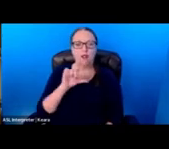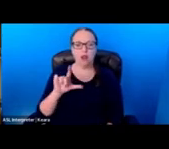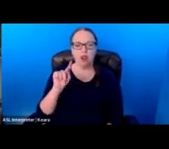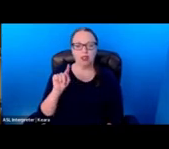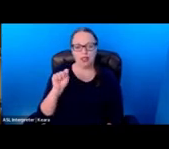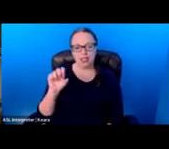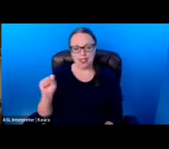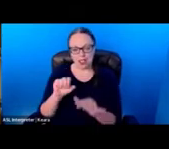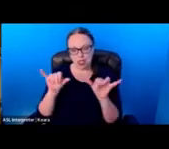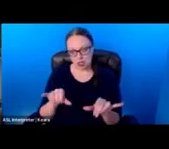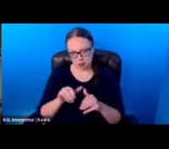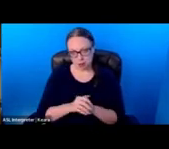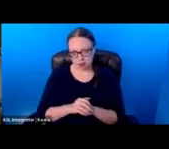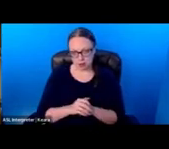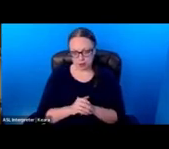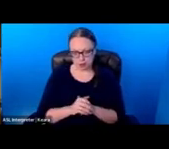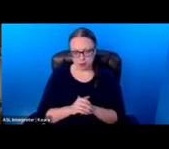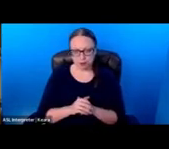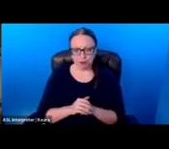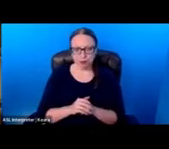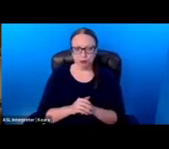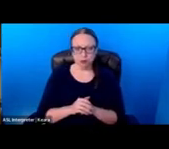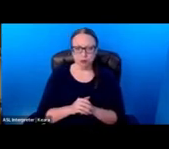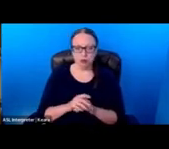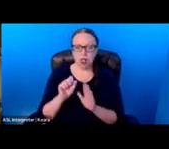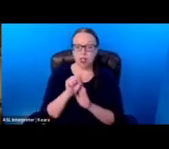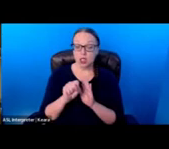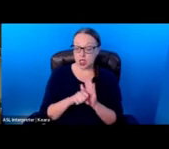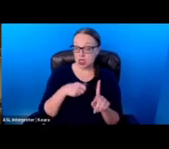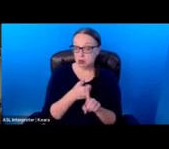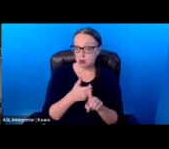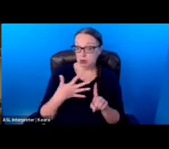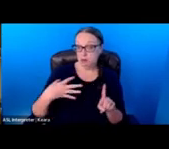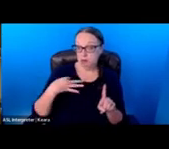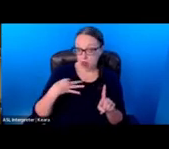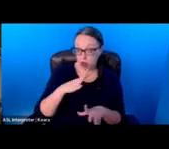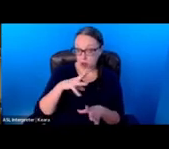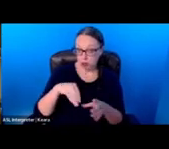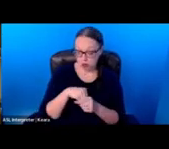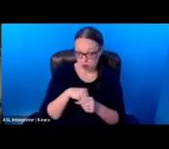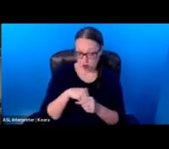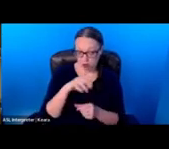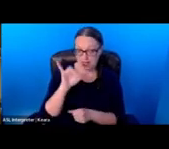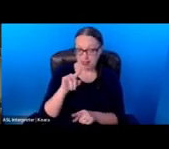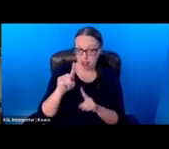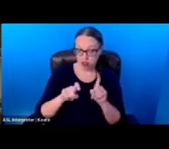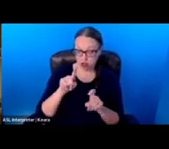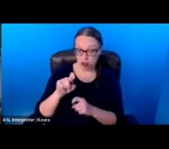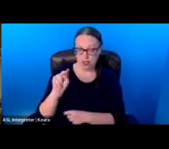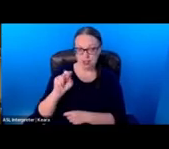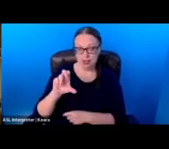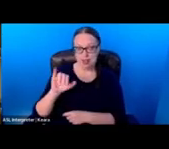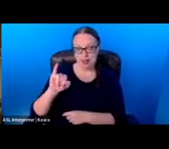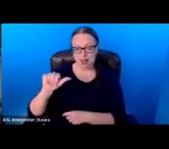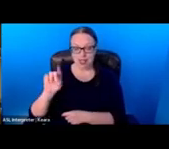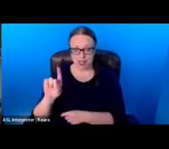LTSS systems. States voluntarily participate in the NCIAD survey, and these surveys